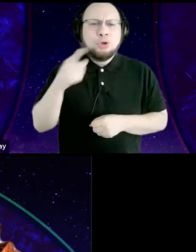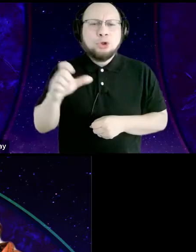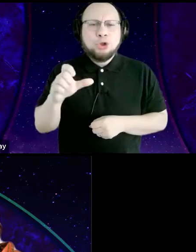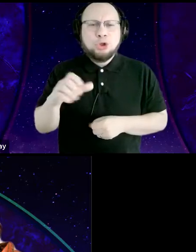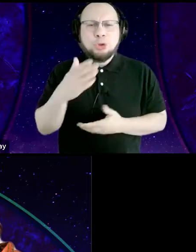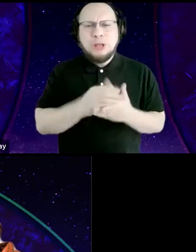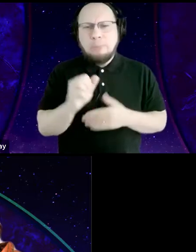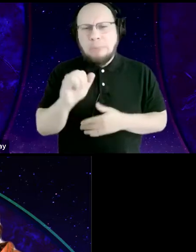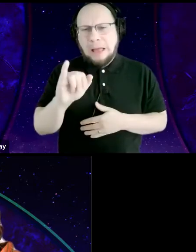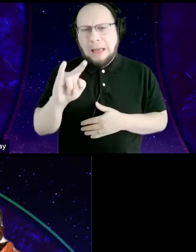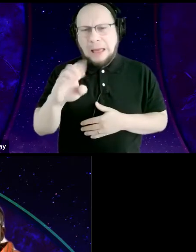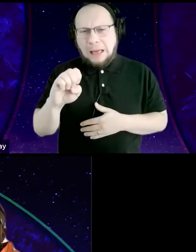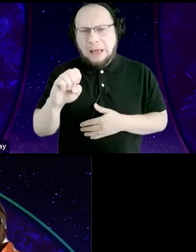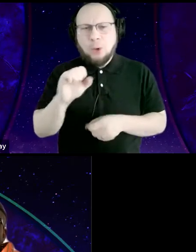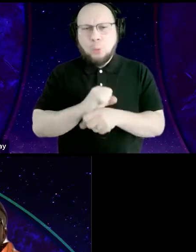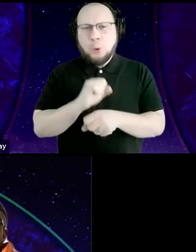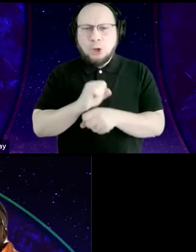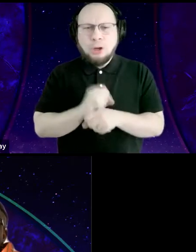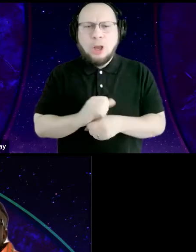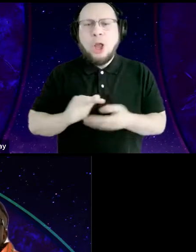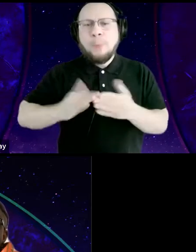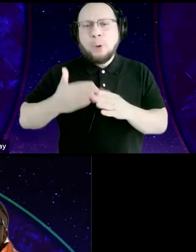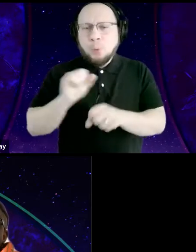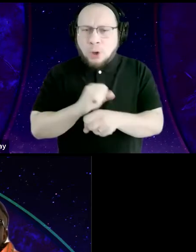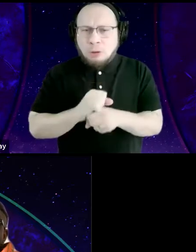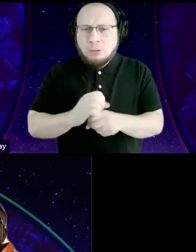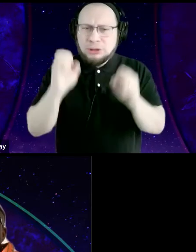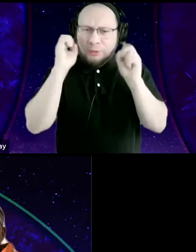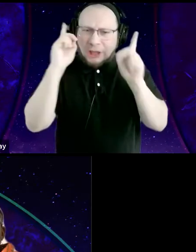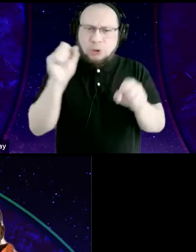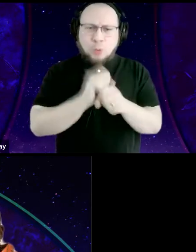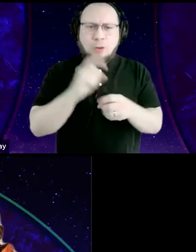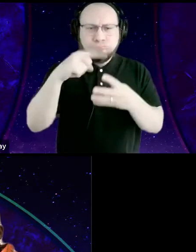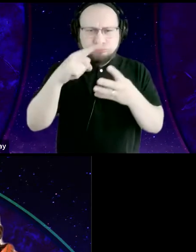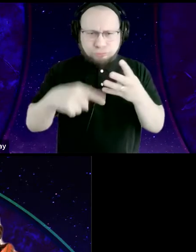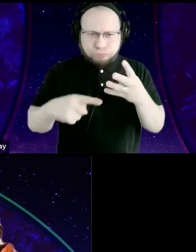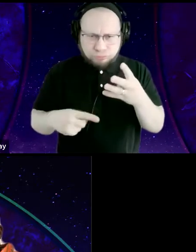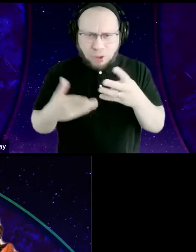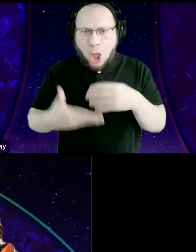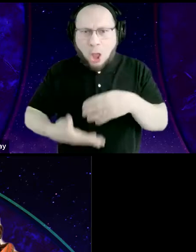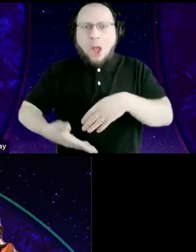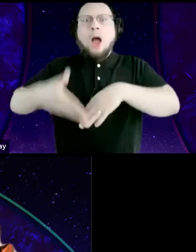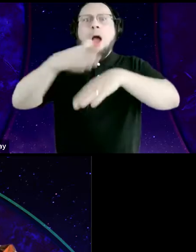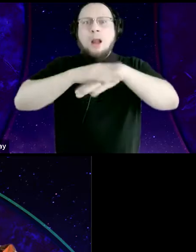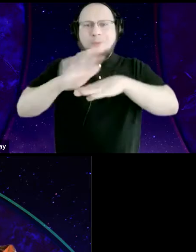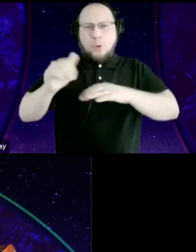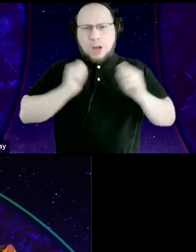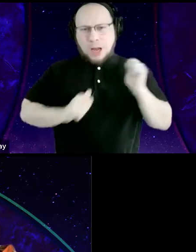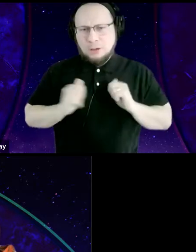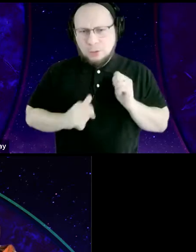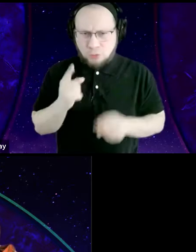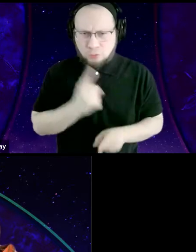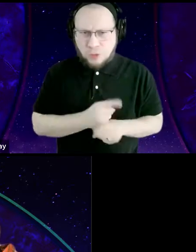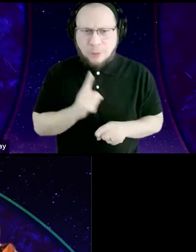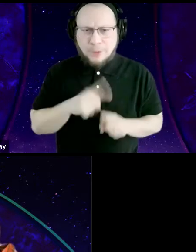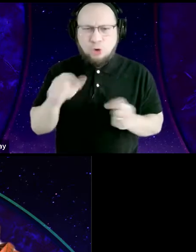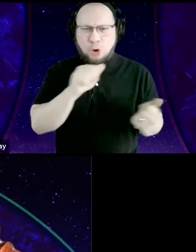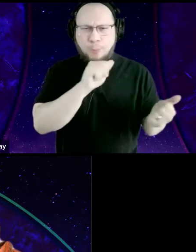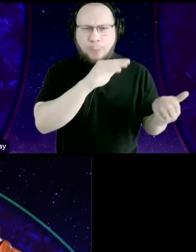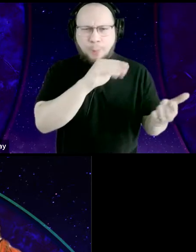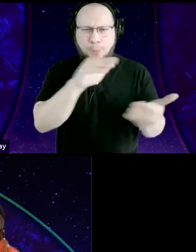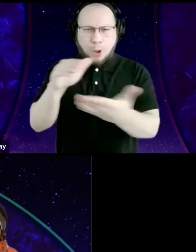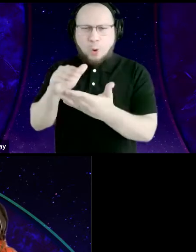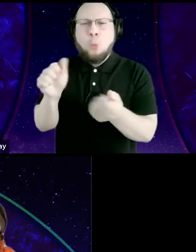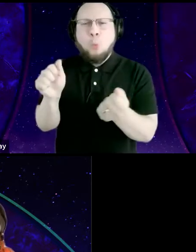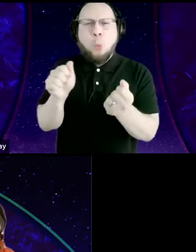mutual aid and community work. You do a lot of education work. And this is on top of all of your artistry, even though I think you approach all of those things with